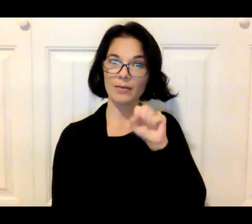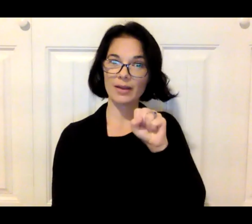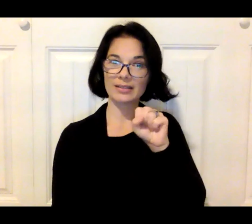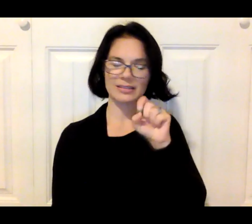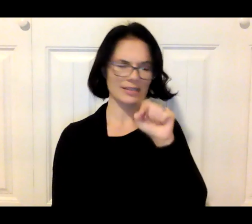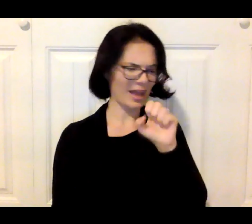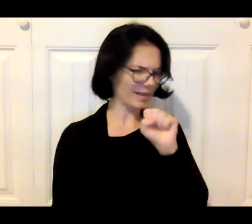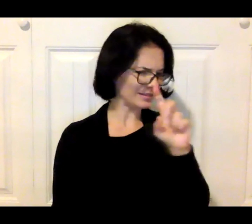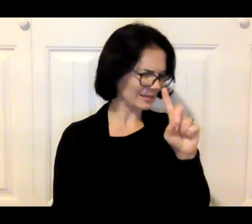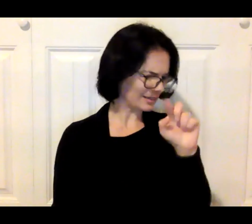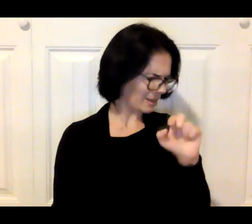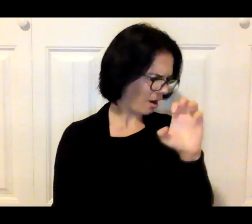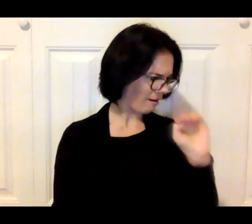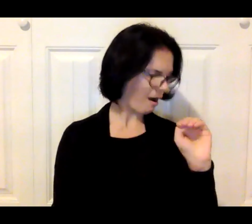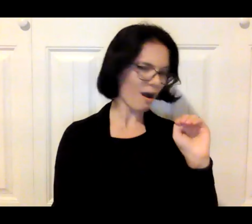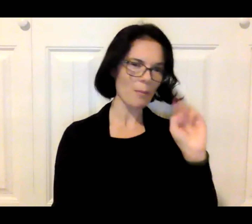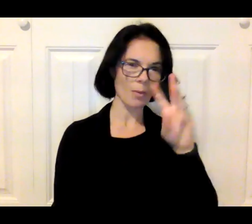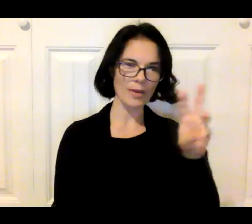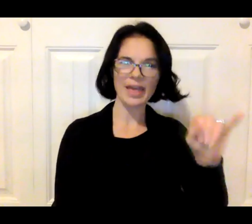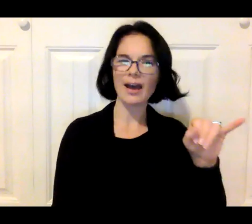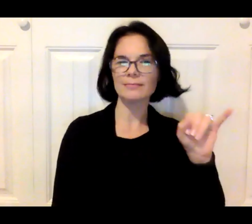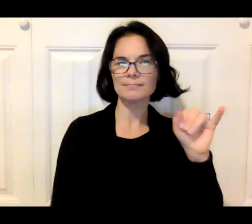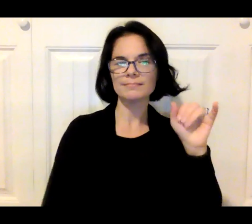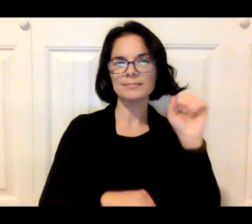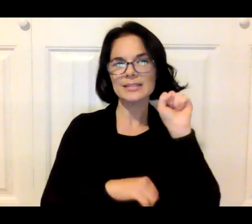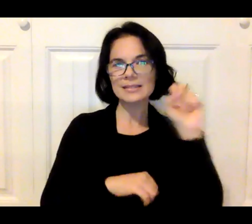coronavirus-sd.com website,